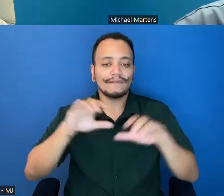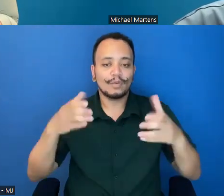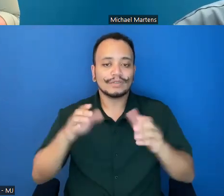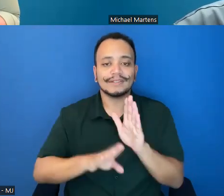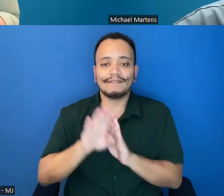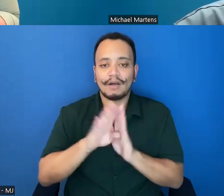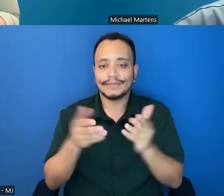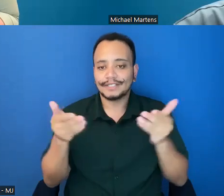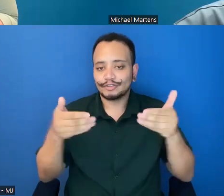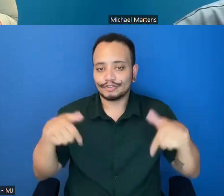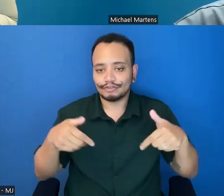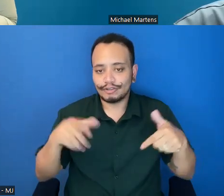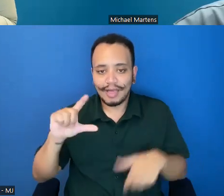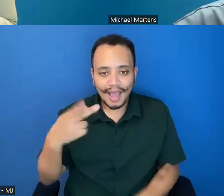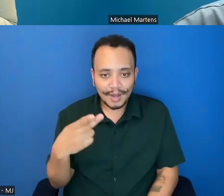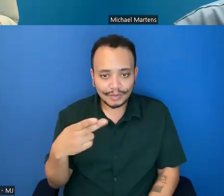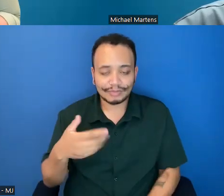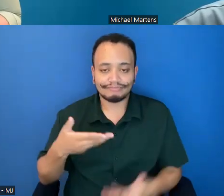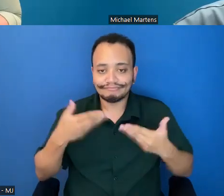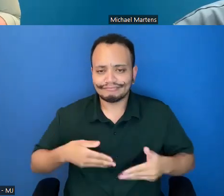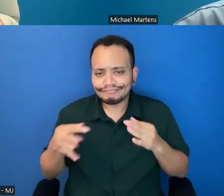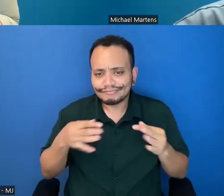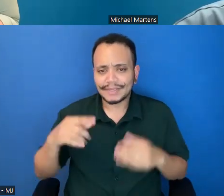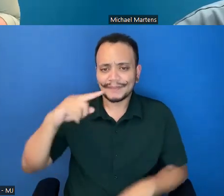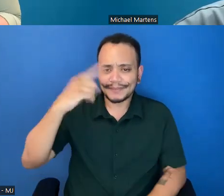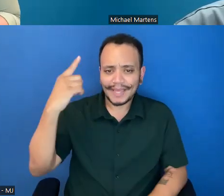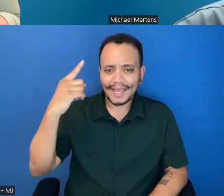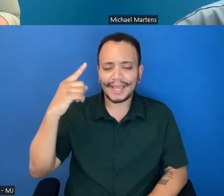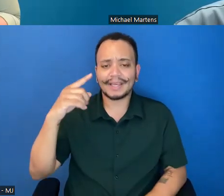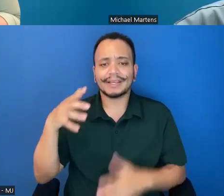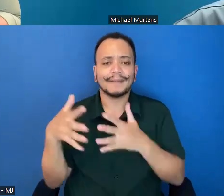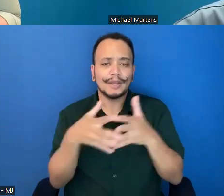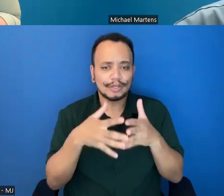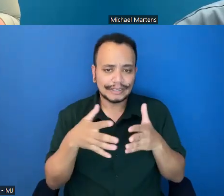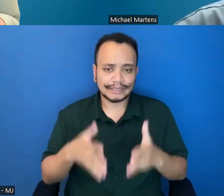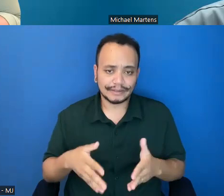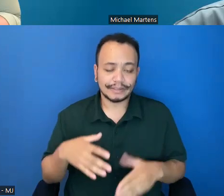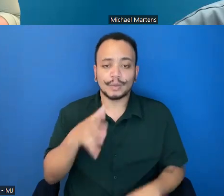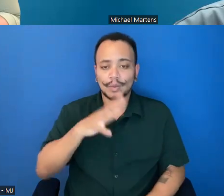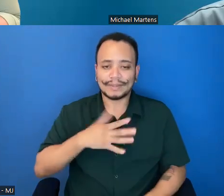Lighthouse. I am a Black American woman who is blind.